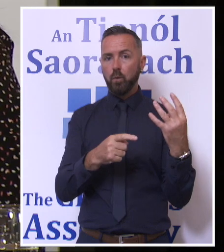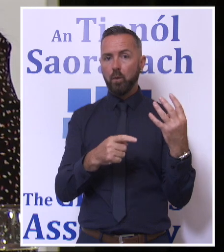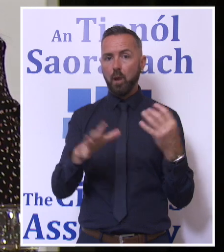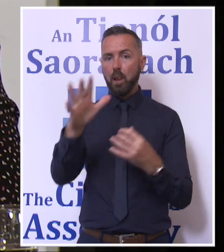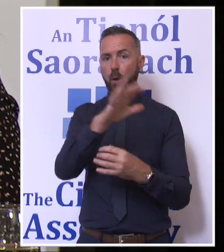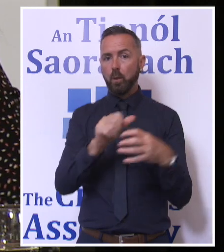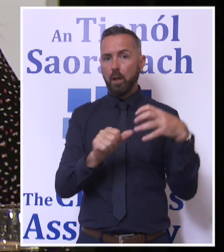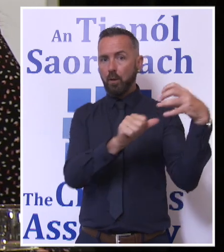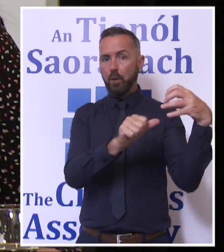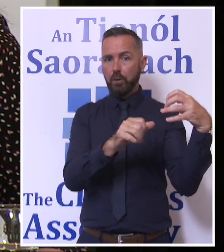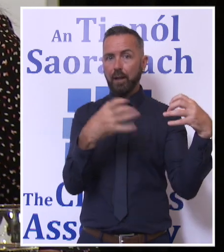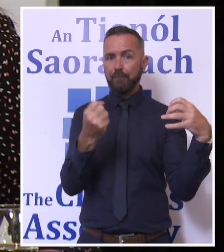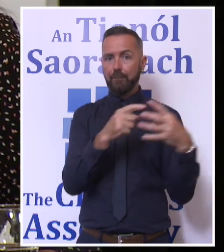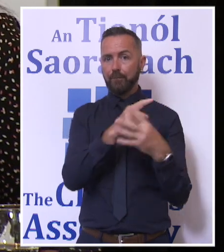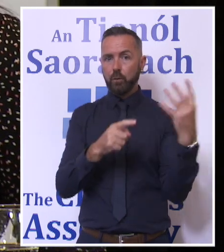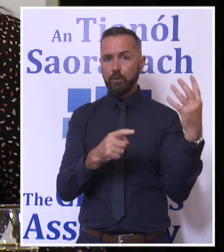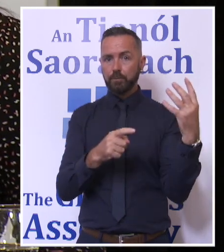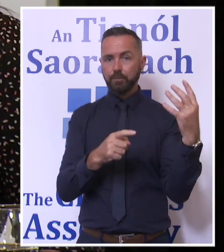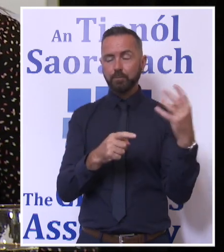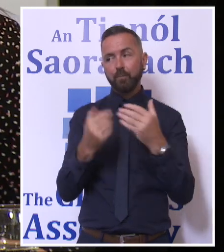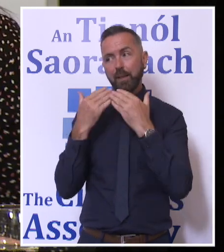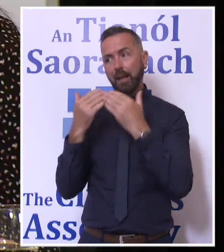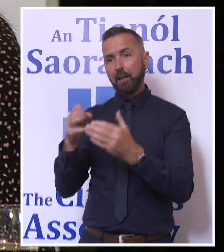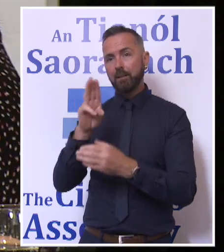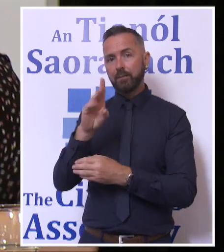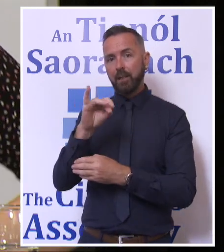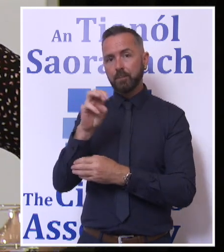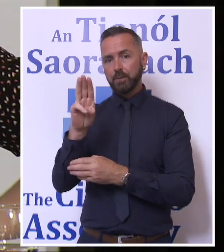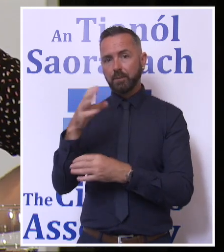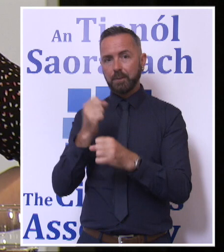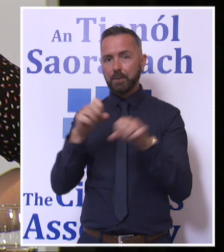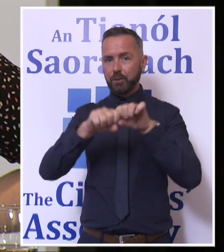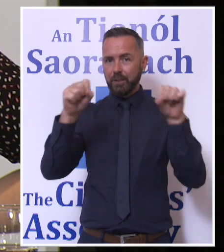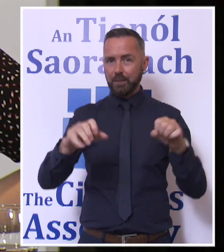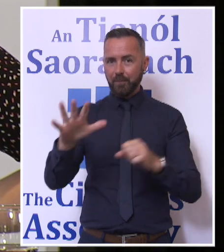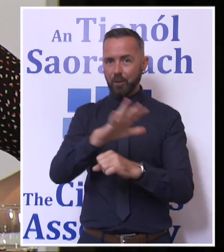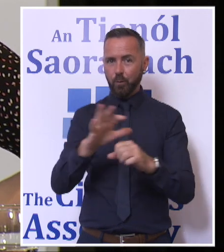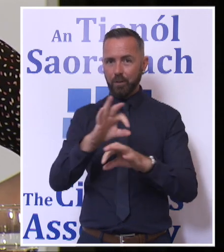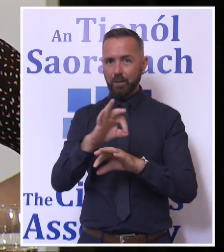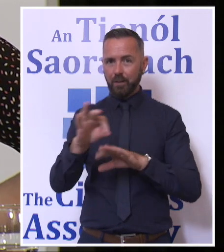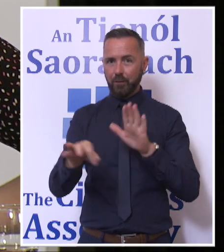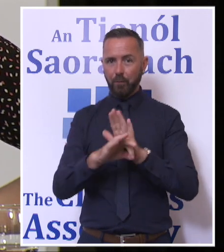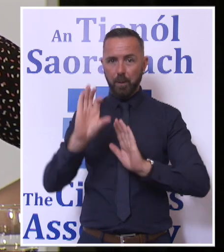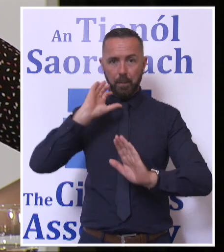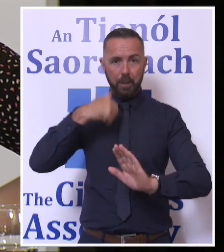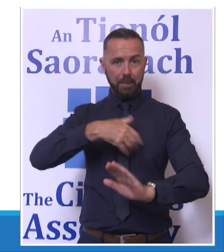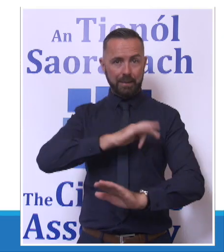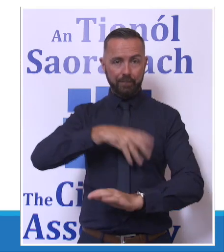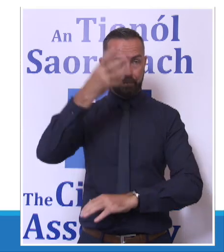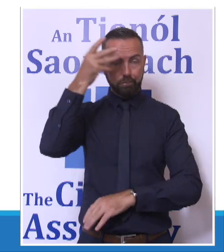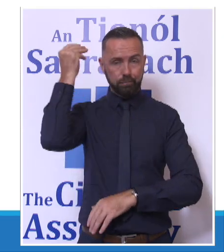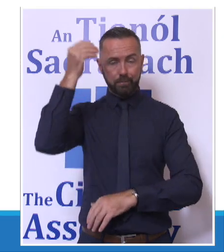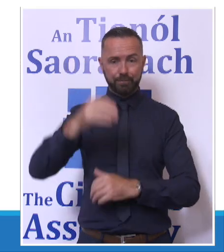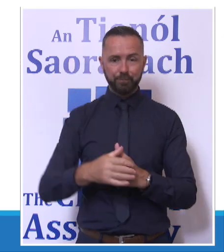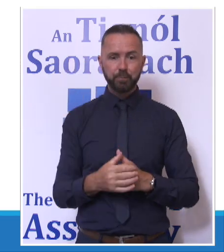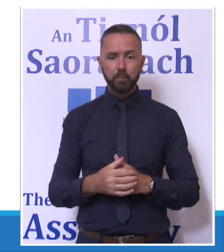helpful to get that kind of refresher from Philip there about the system of local government. So, as I mentioned,